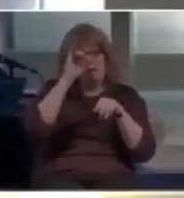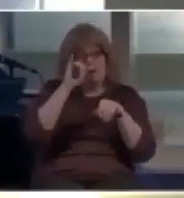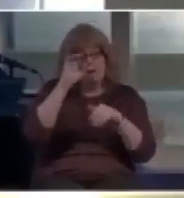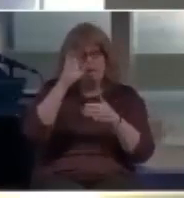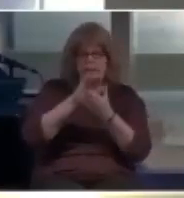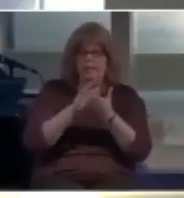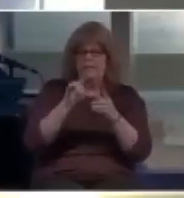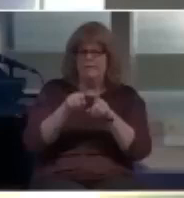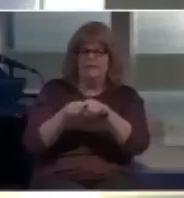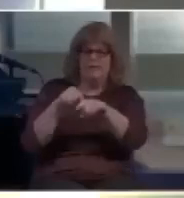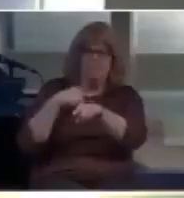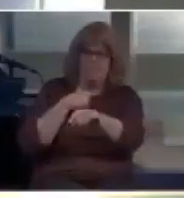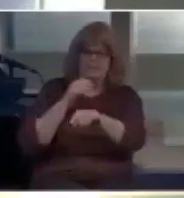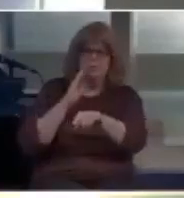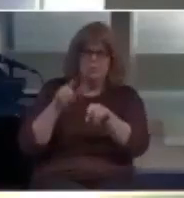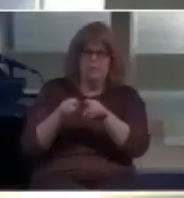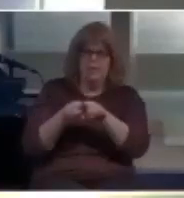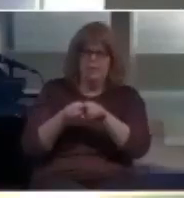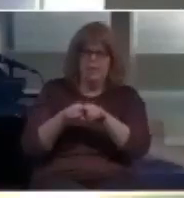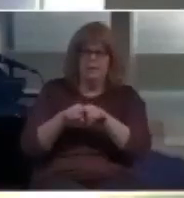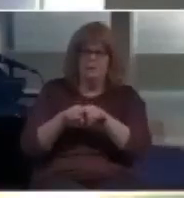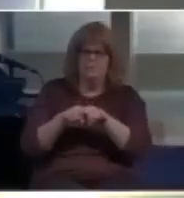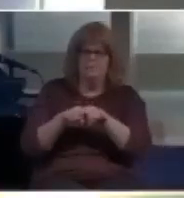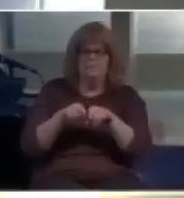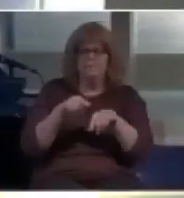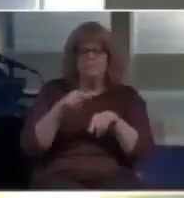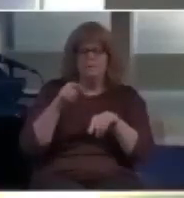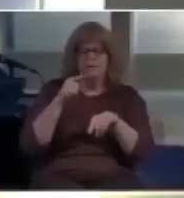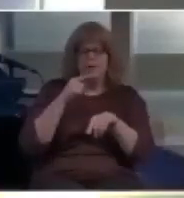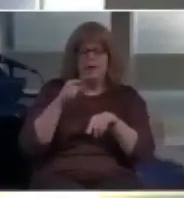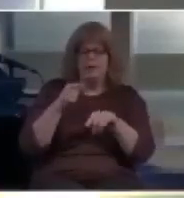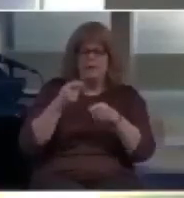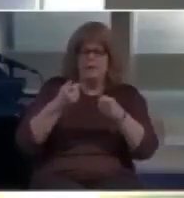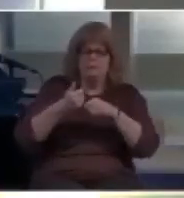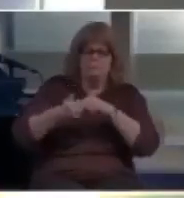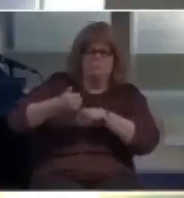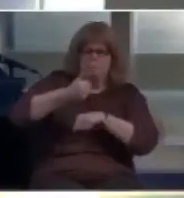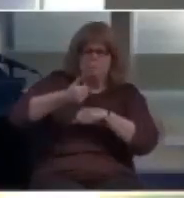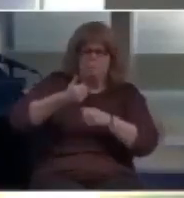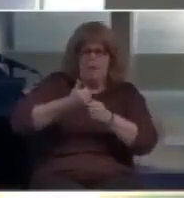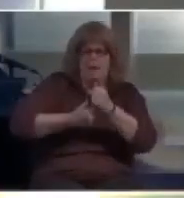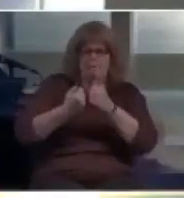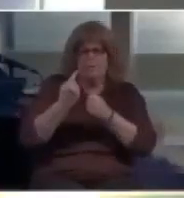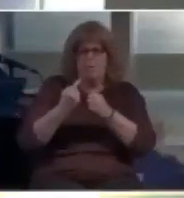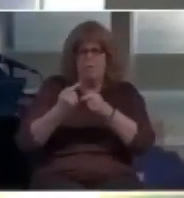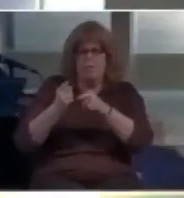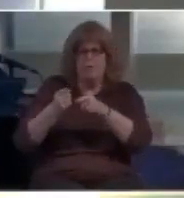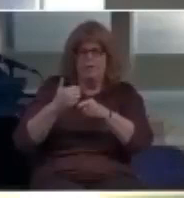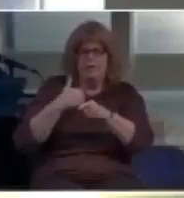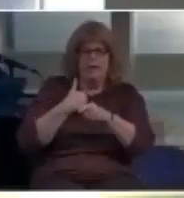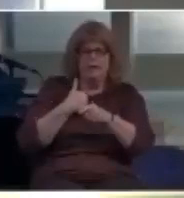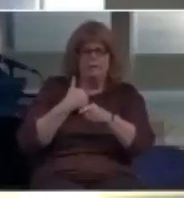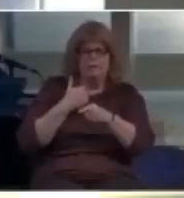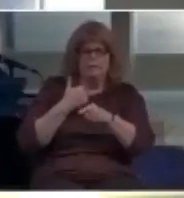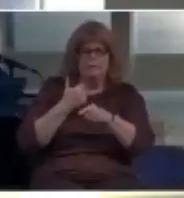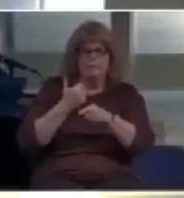this is what the beast is like. And he says that he dominates everybody. He has got